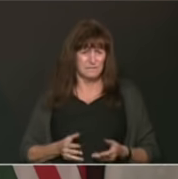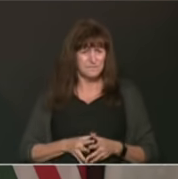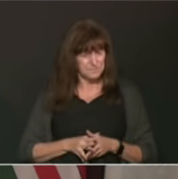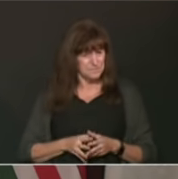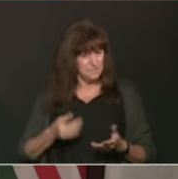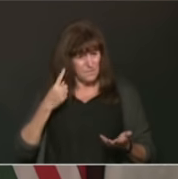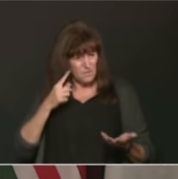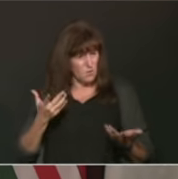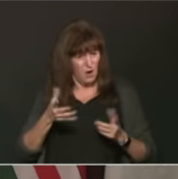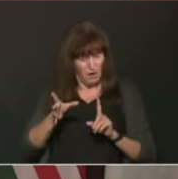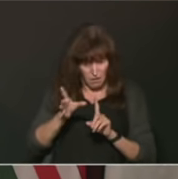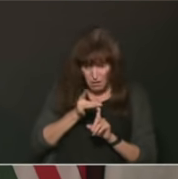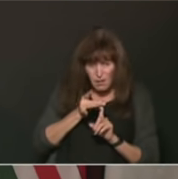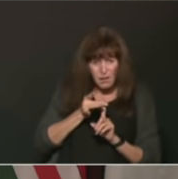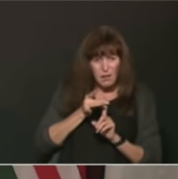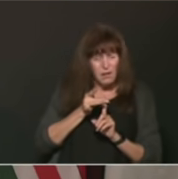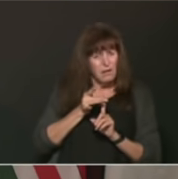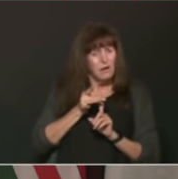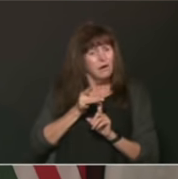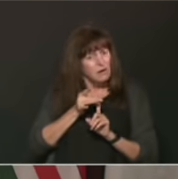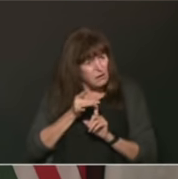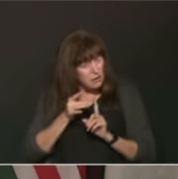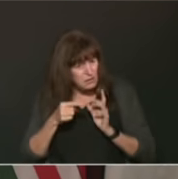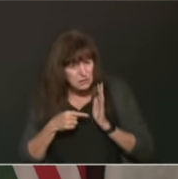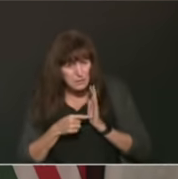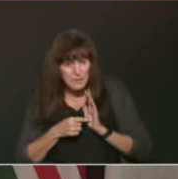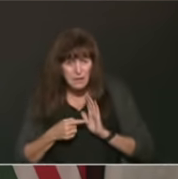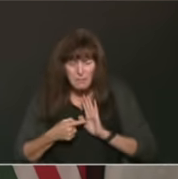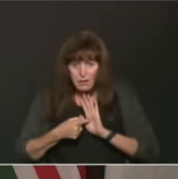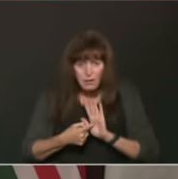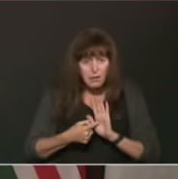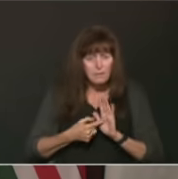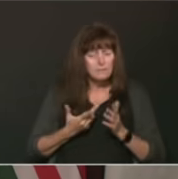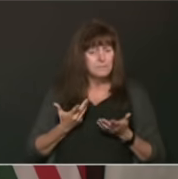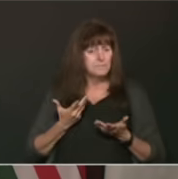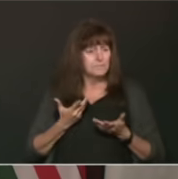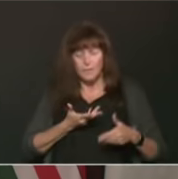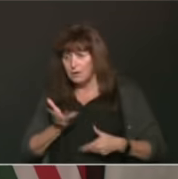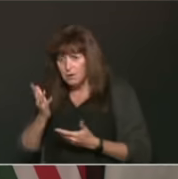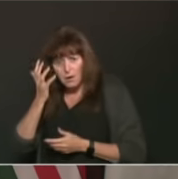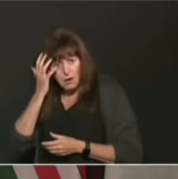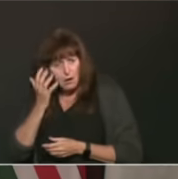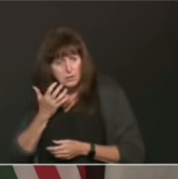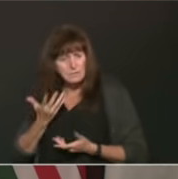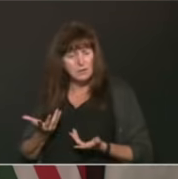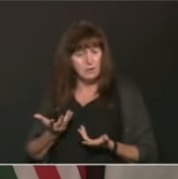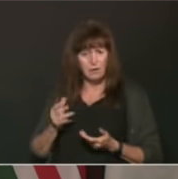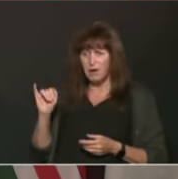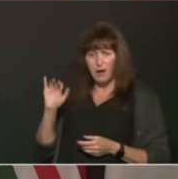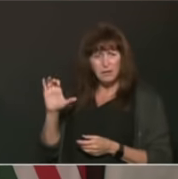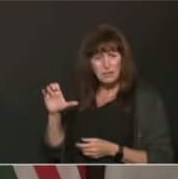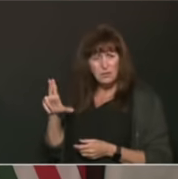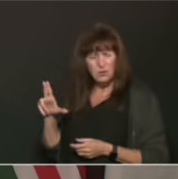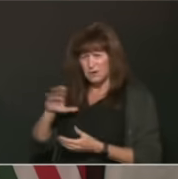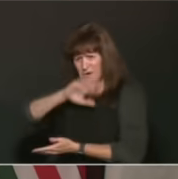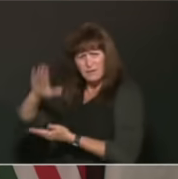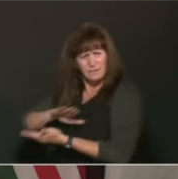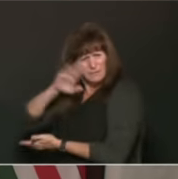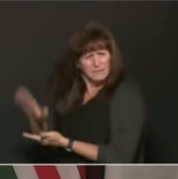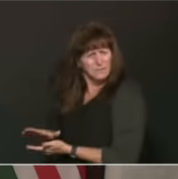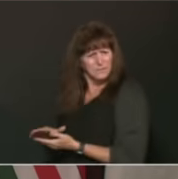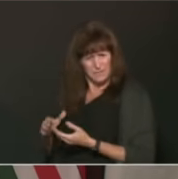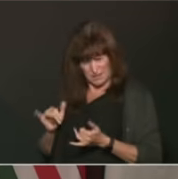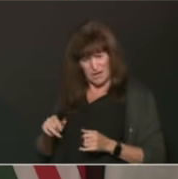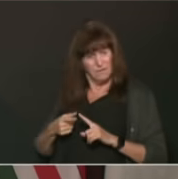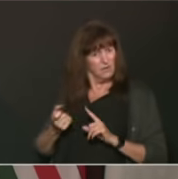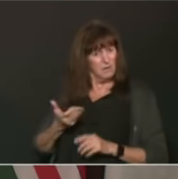the symptoms of COVID-19, as well as the risk to get hospitalized in the intensive care unit. A major reason why